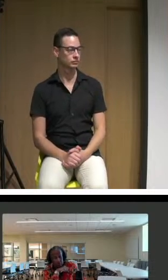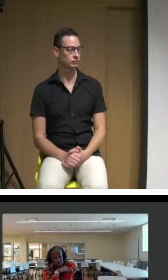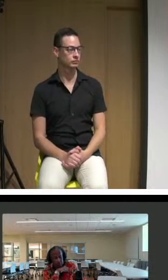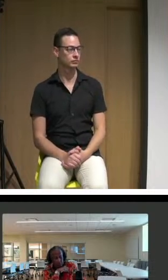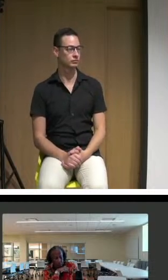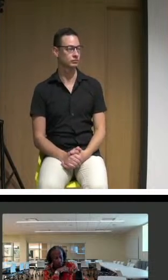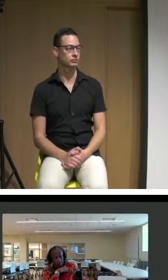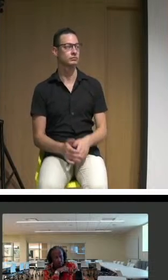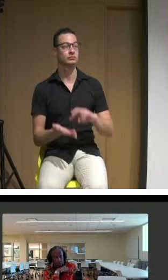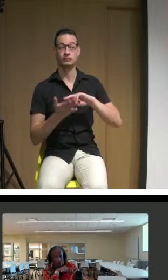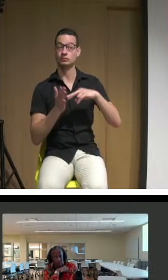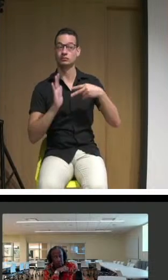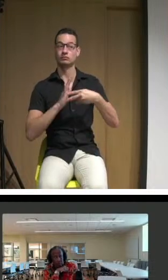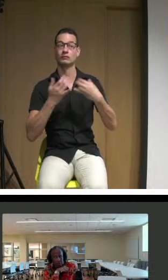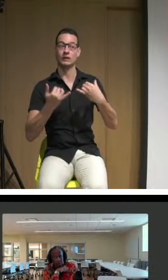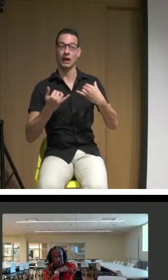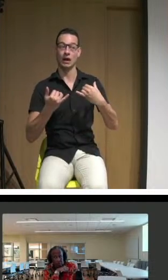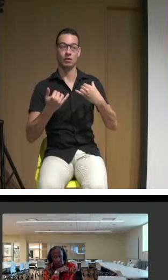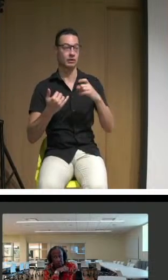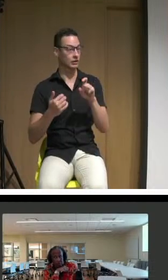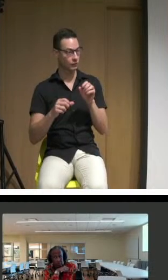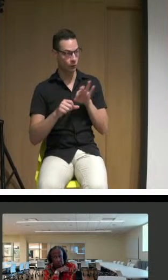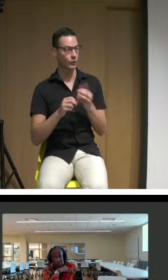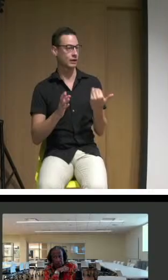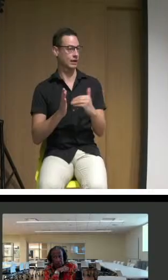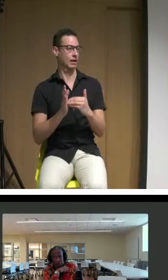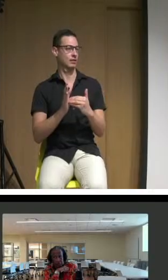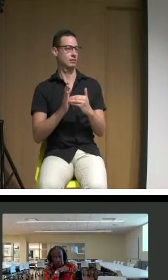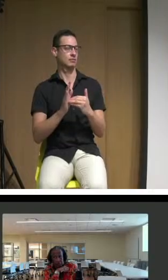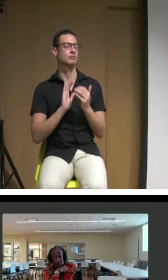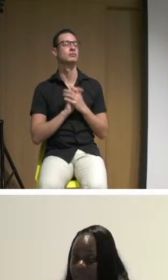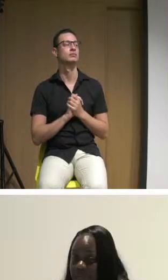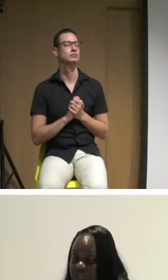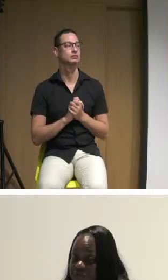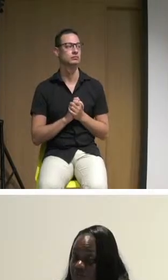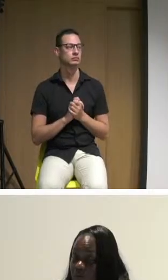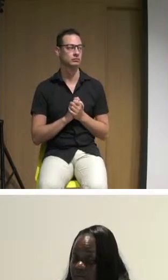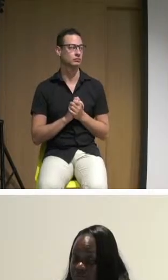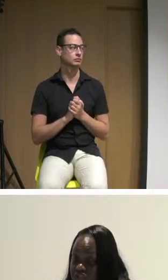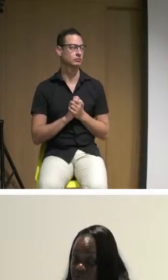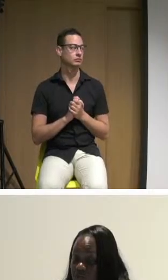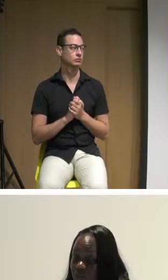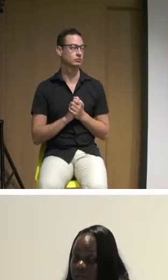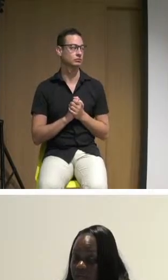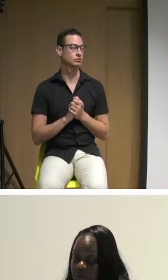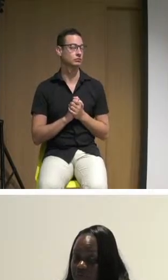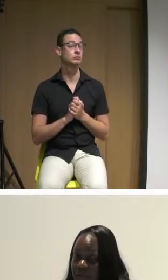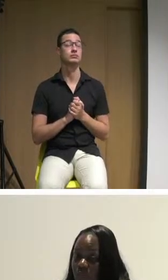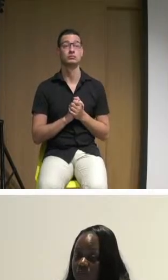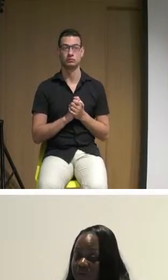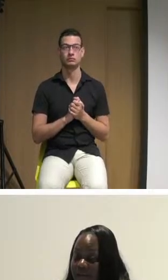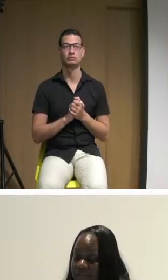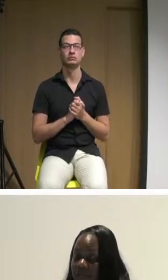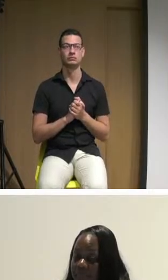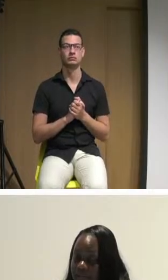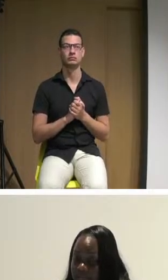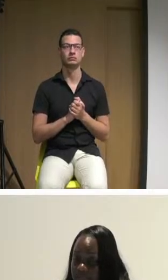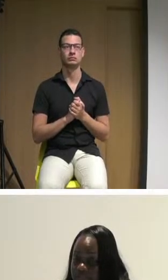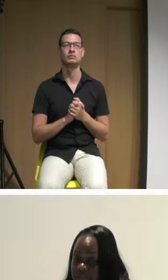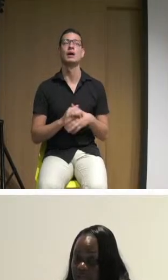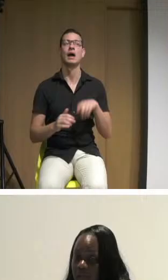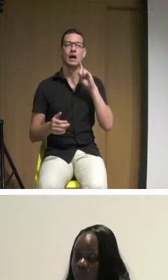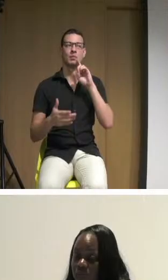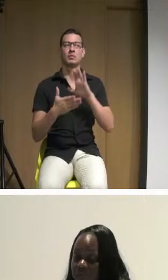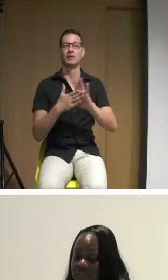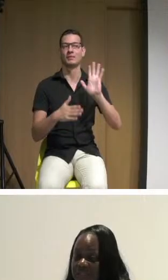your previous statement, that we now have to have a new vote for the vice chair position? I believe from what I've shared and what I learned that we were not in